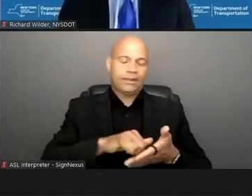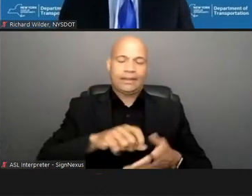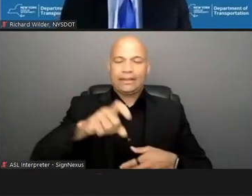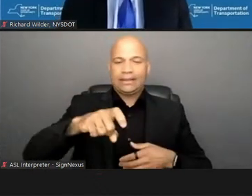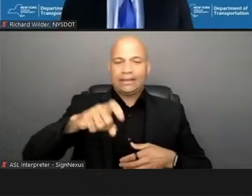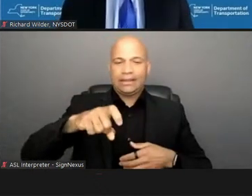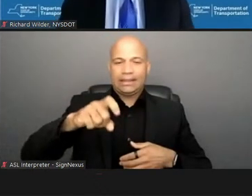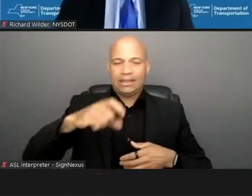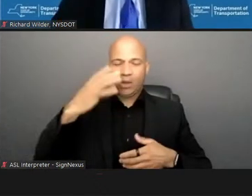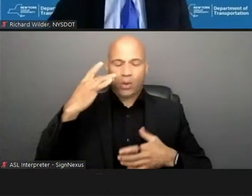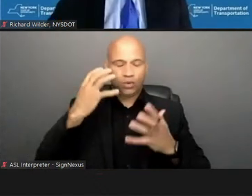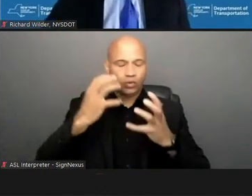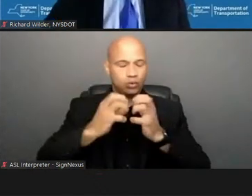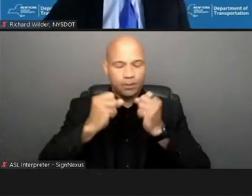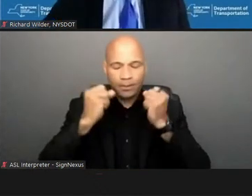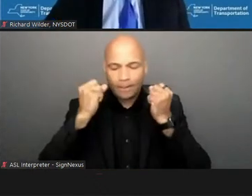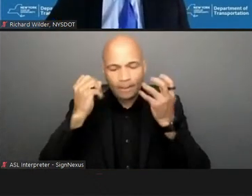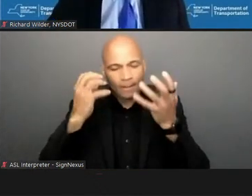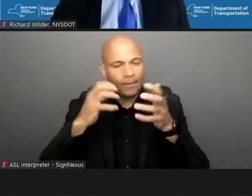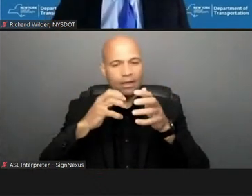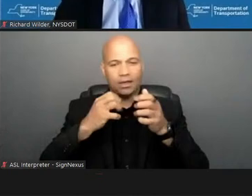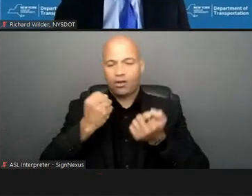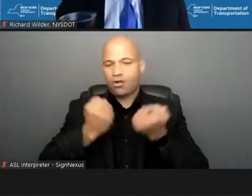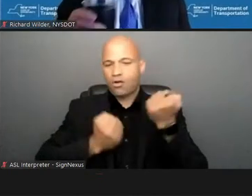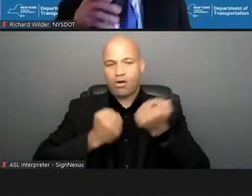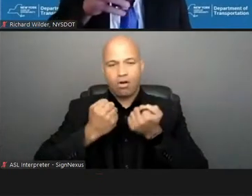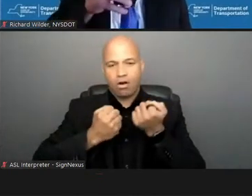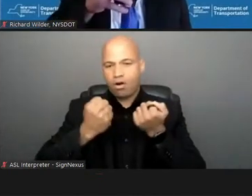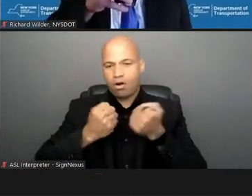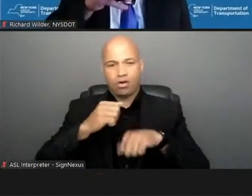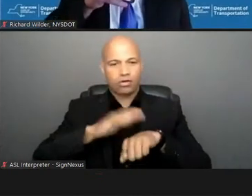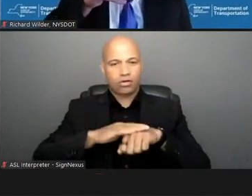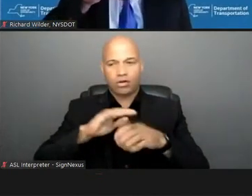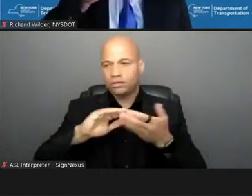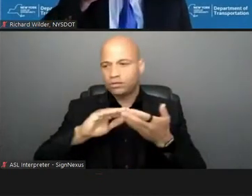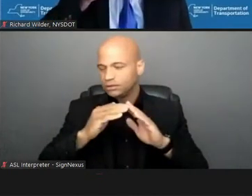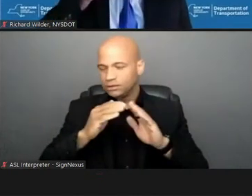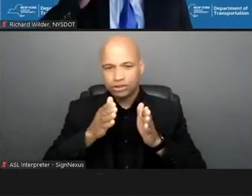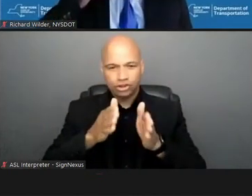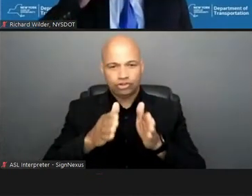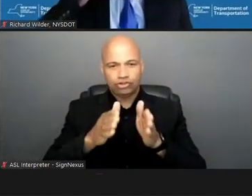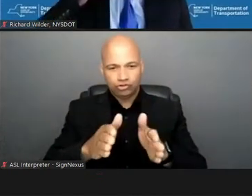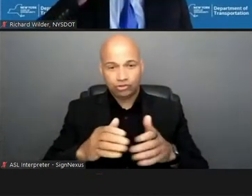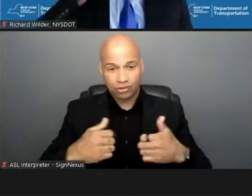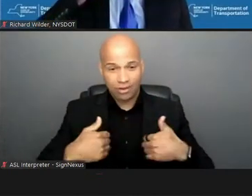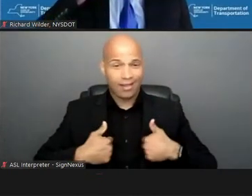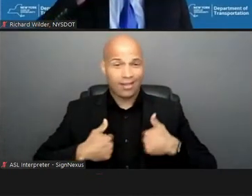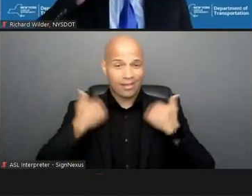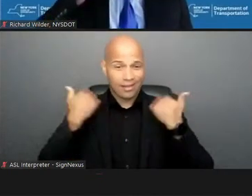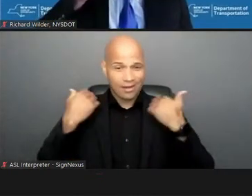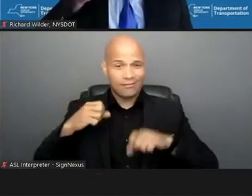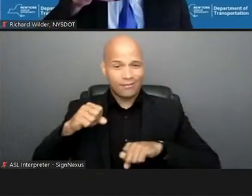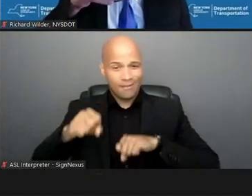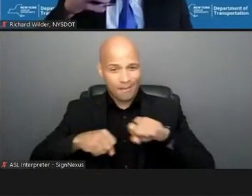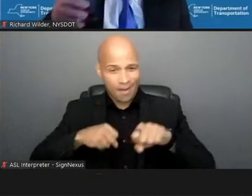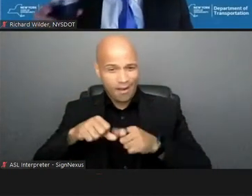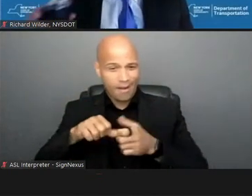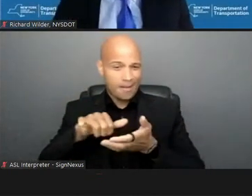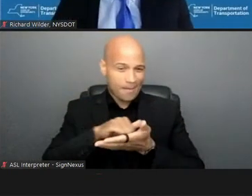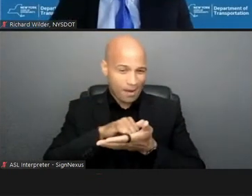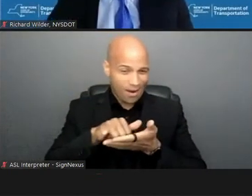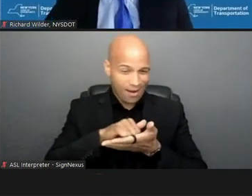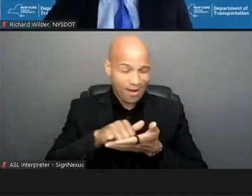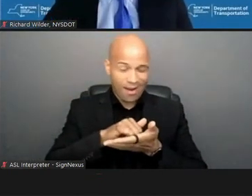there are too many cars on the city streets I live and bike on Manhattan Island and I can